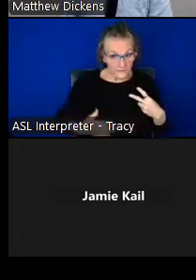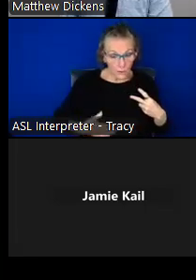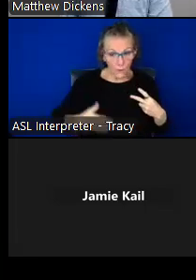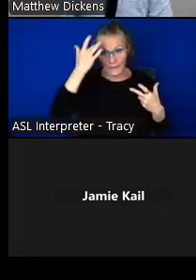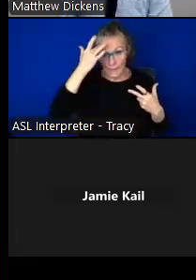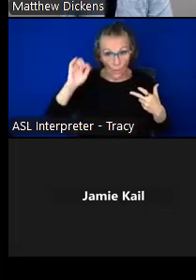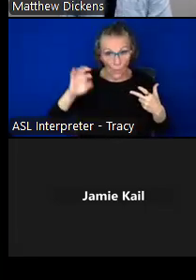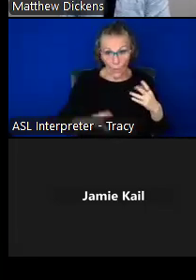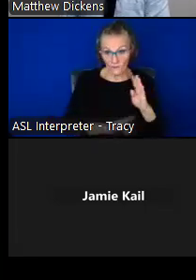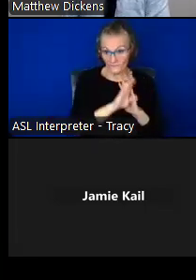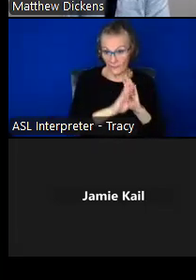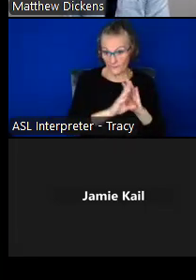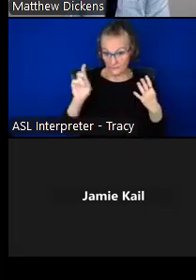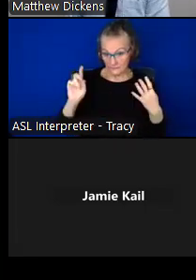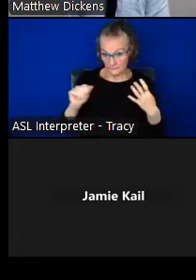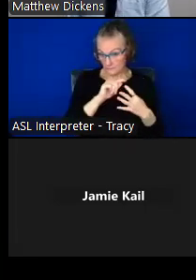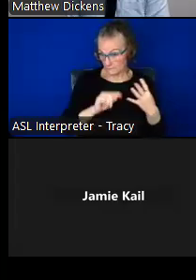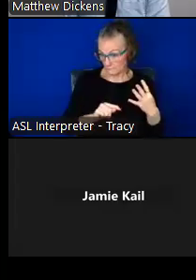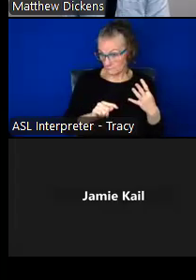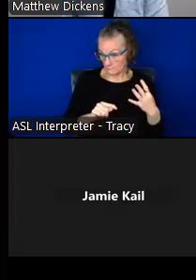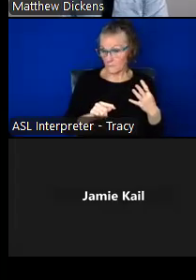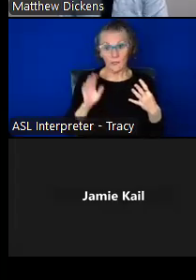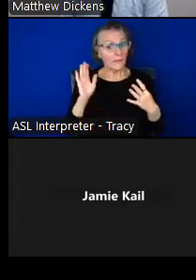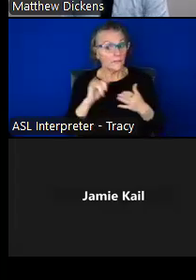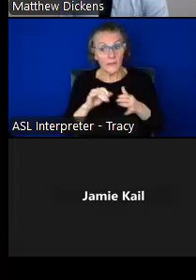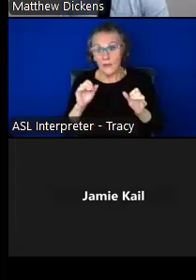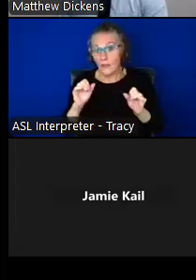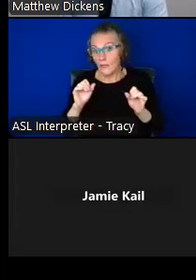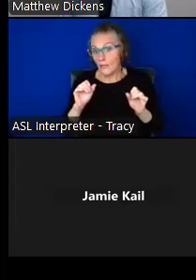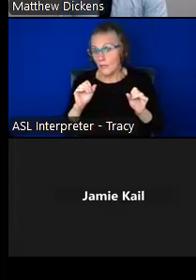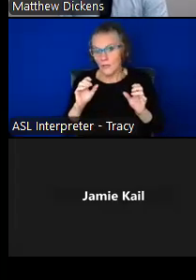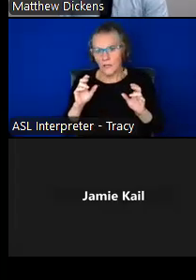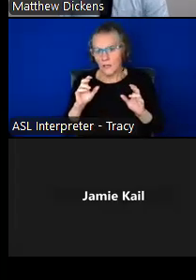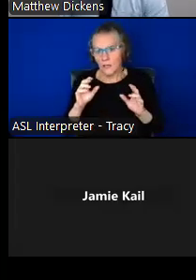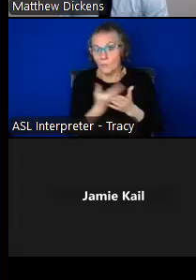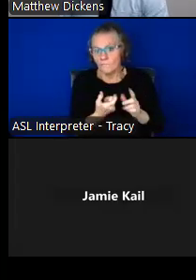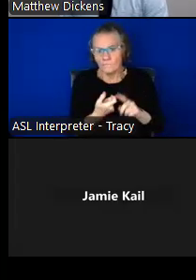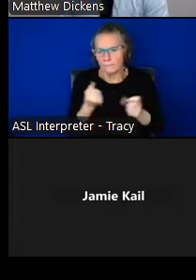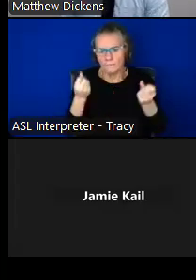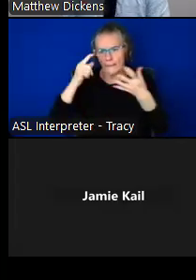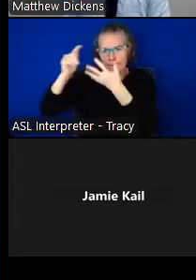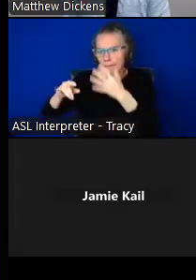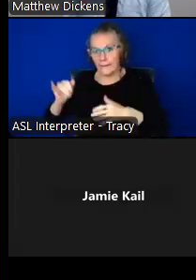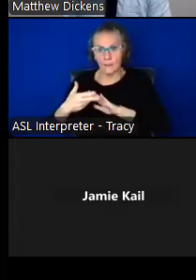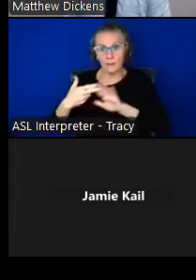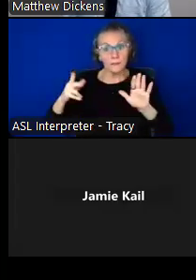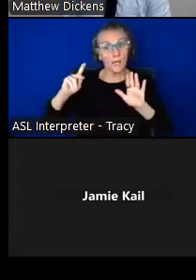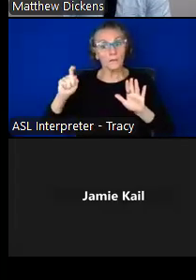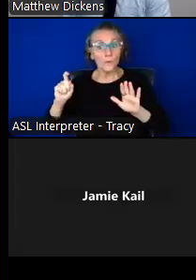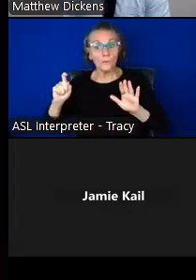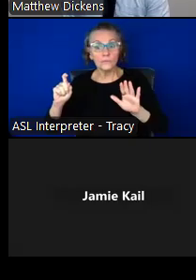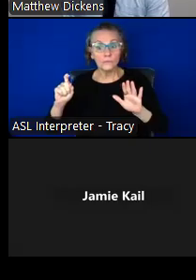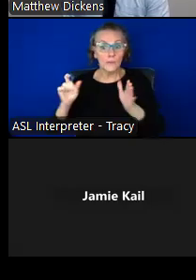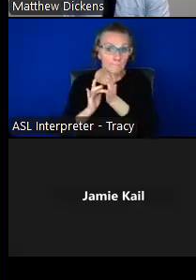or developmental disability. And that can be indicated by many things, right? So it could be a diagnosed medical